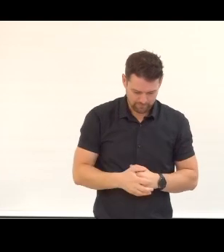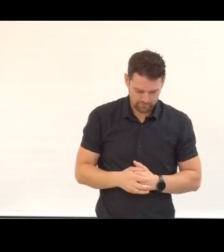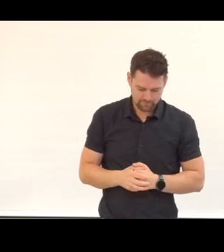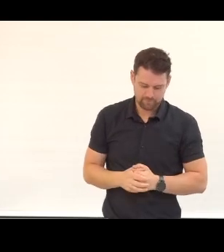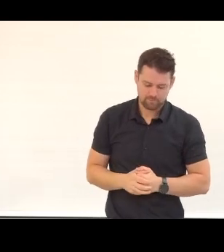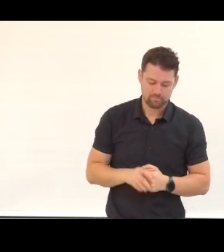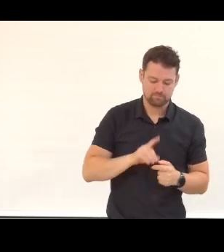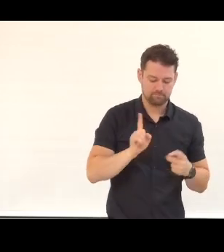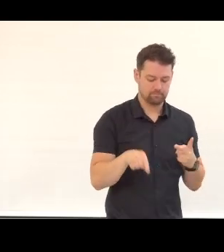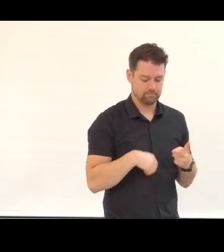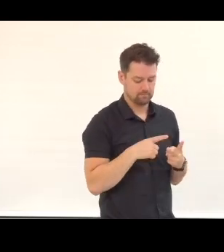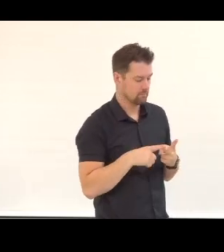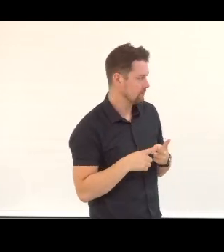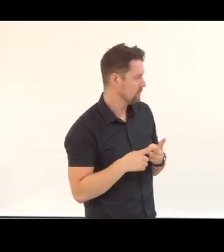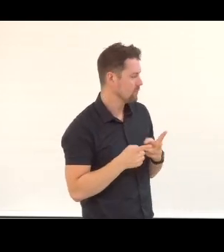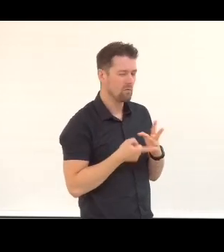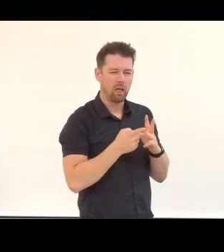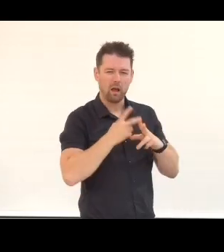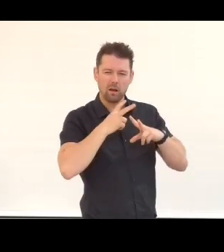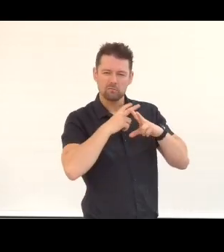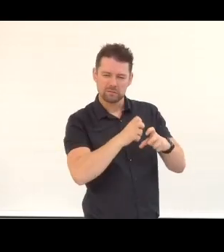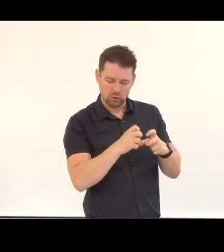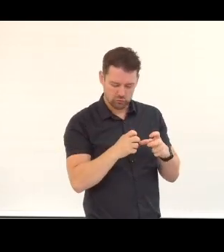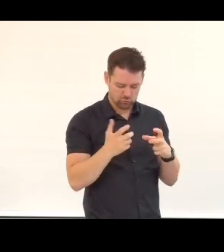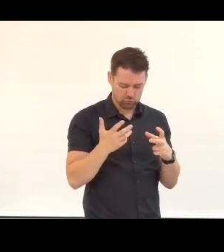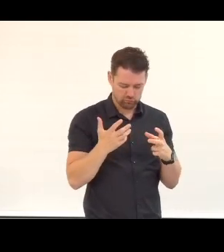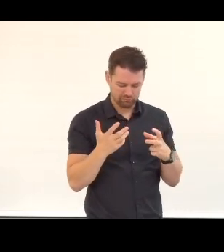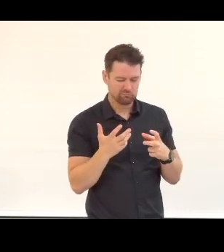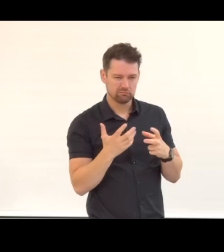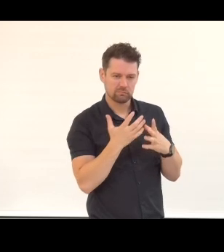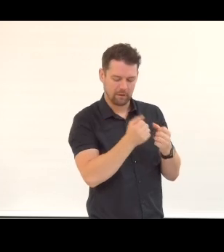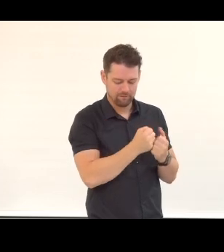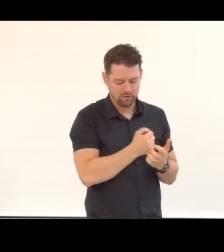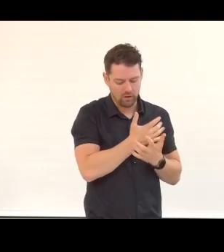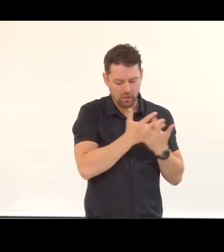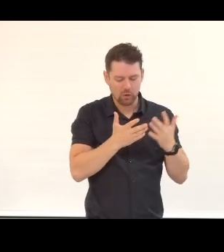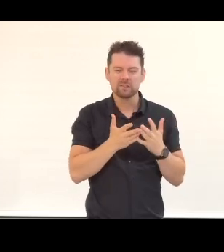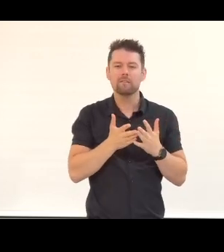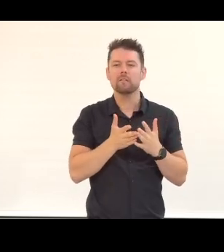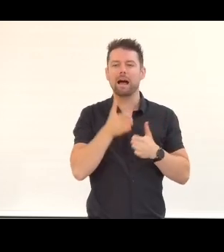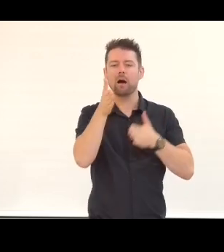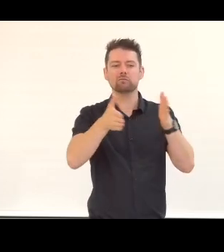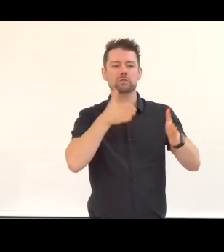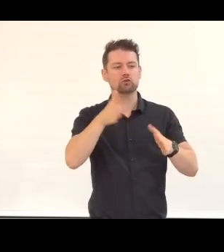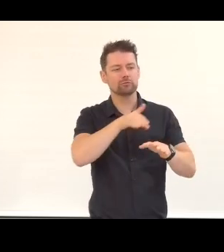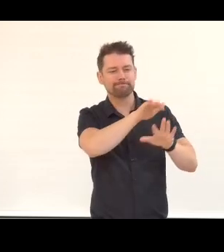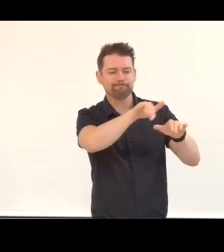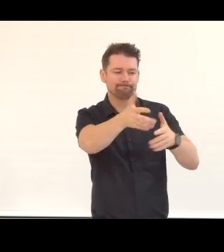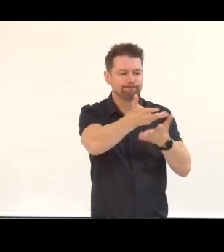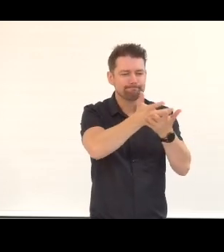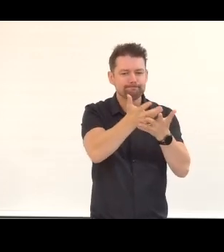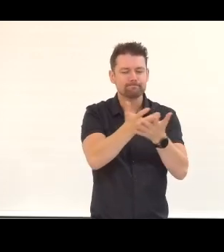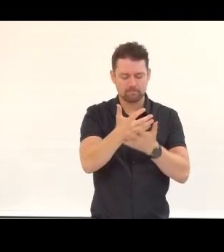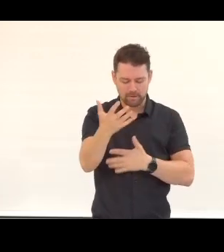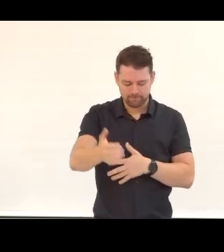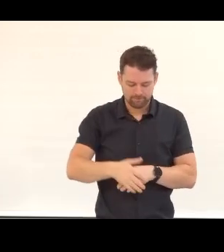research projects with ESA and other organizations, and we do a lot of outreach as well. So this is where it all started for the Austrian Space